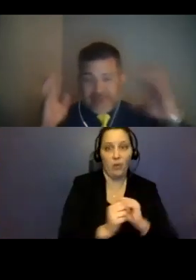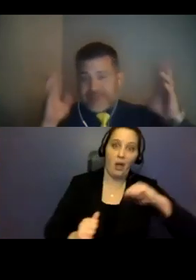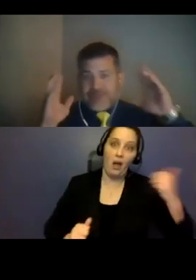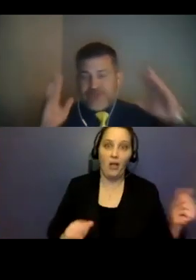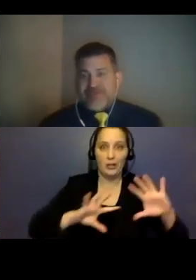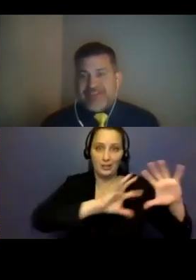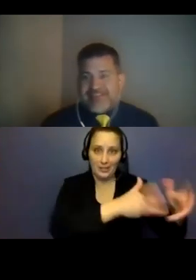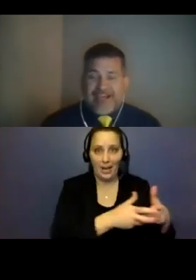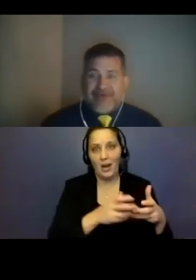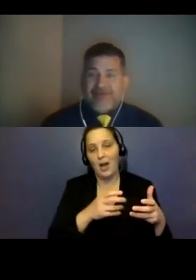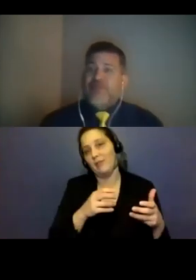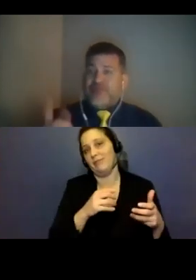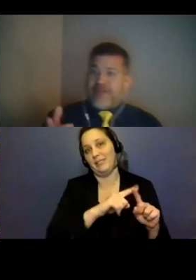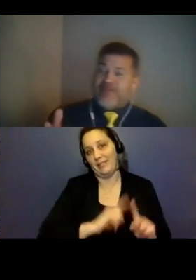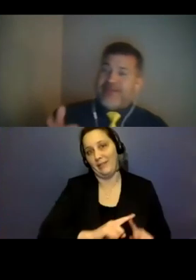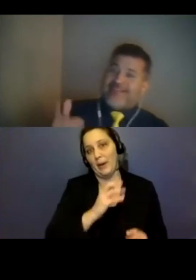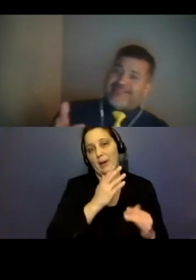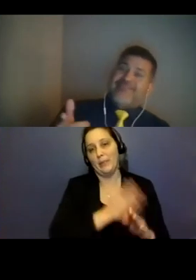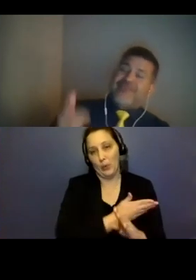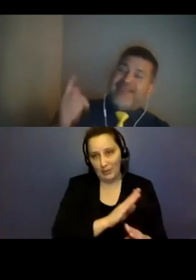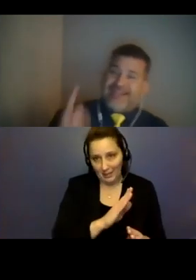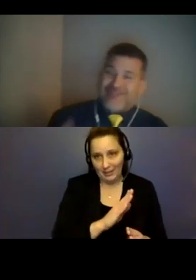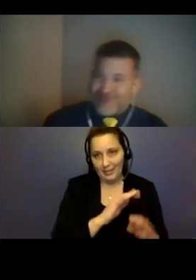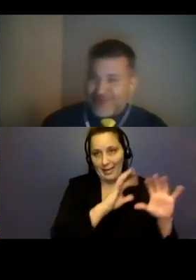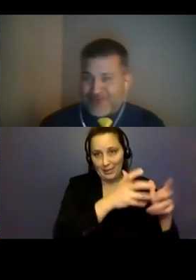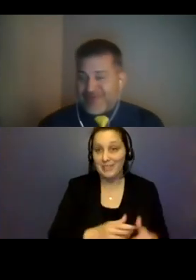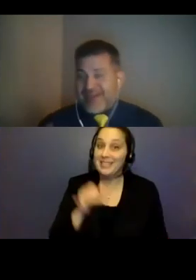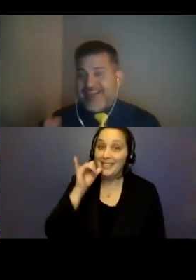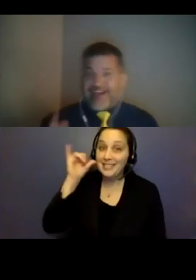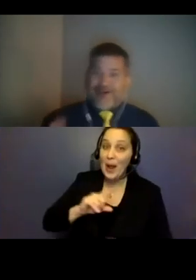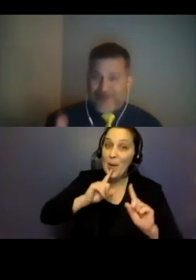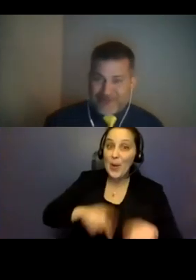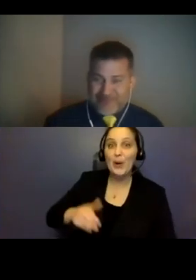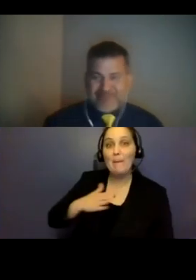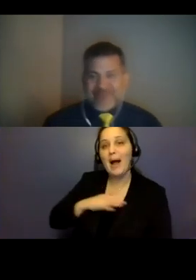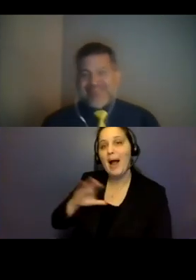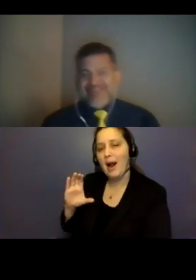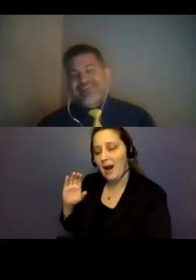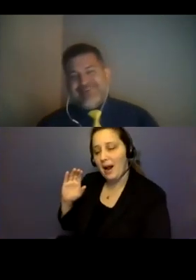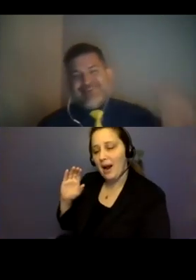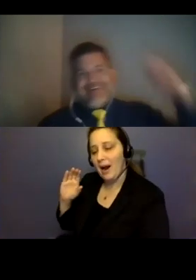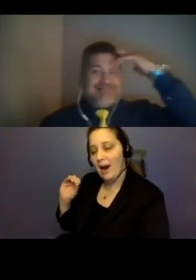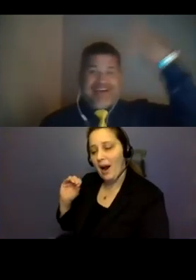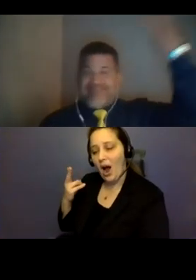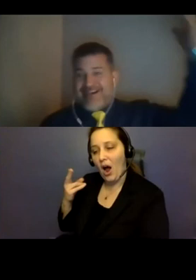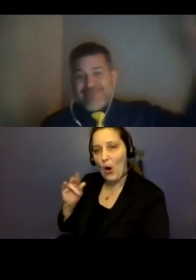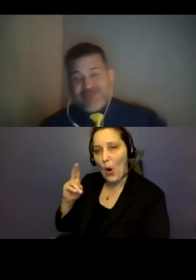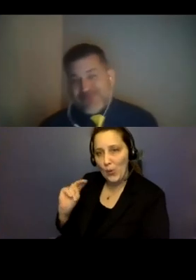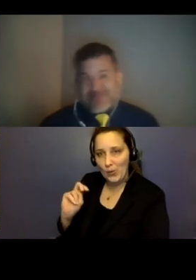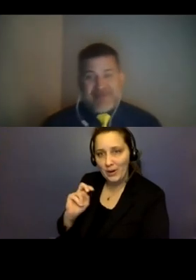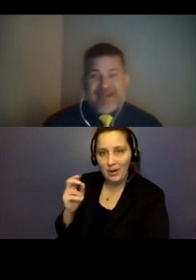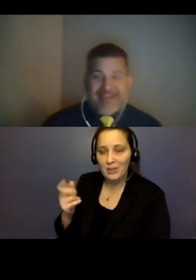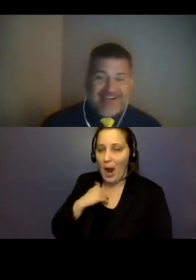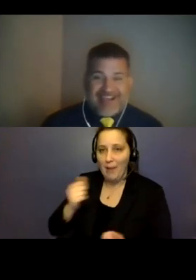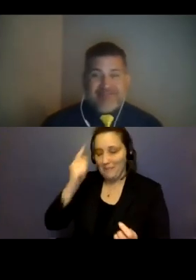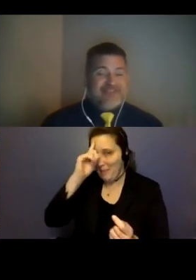of instruments now, which, by the way, yesterday, Fred, I just ordered my cajon. Ah. Oh, I'm just losing my